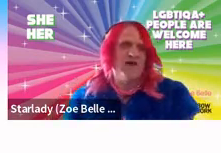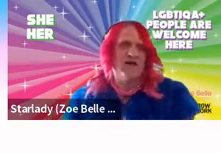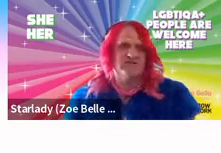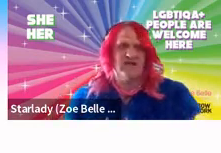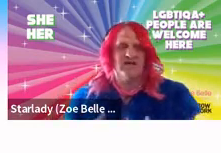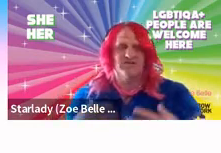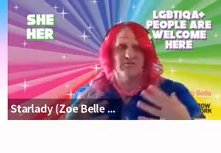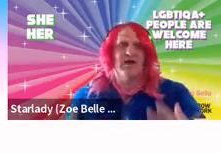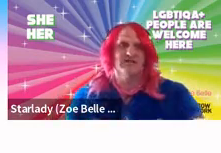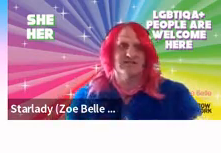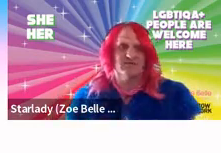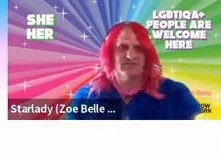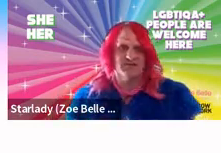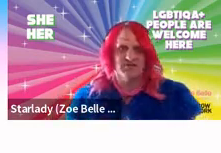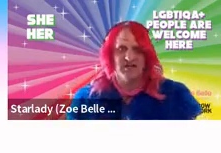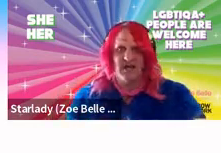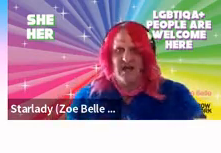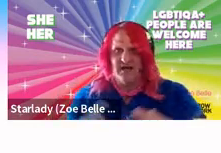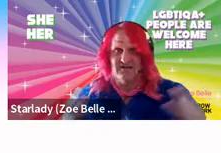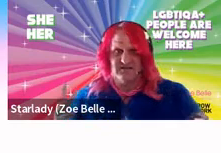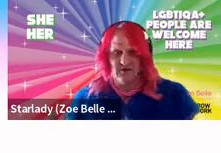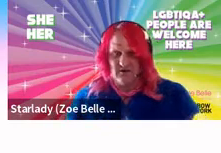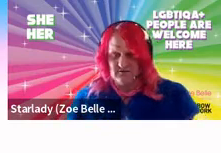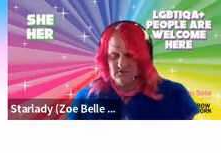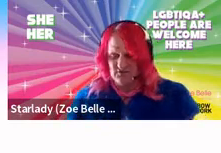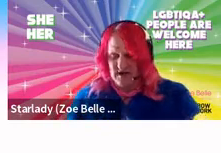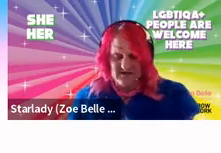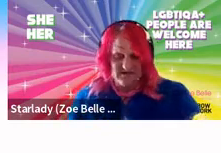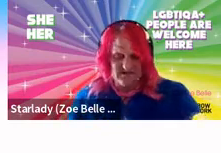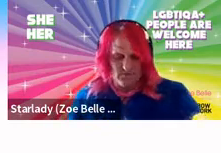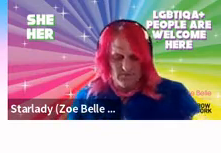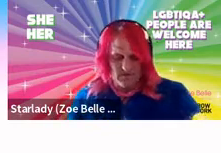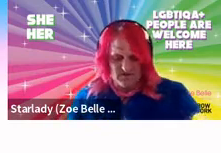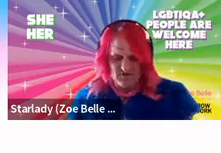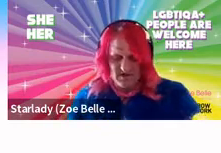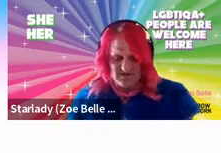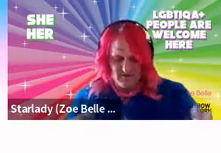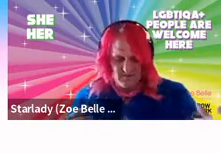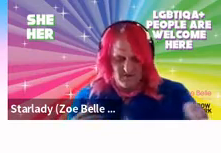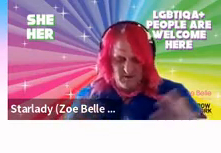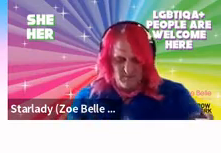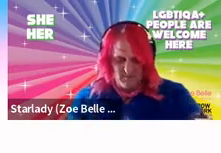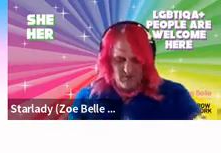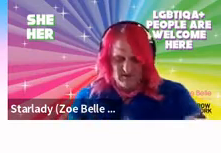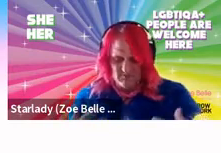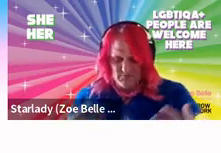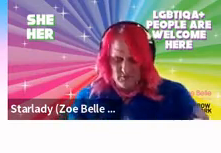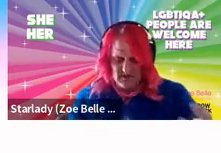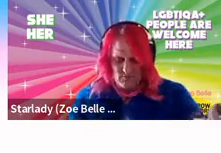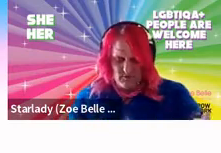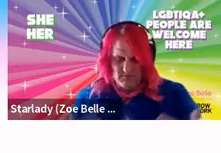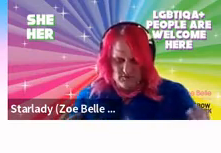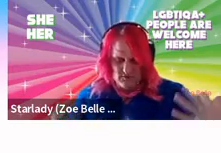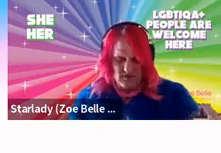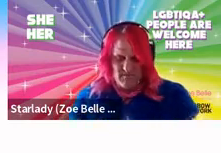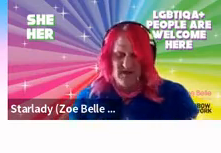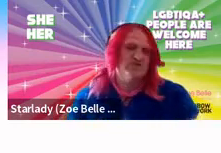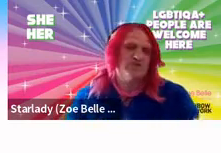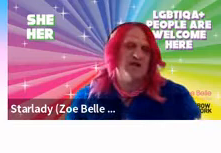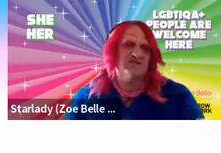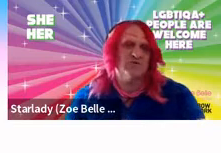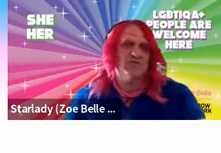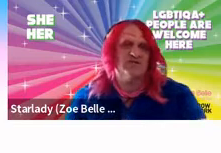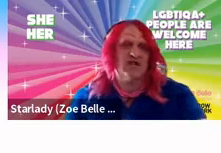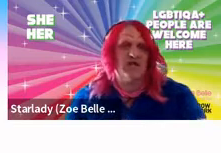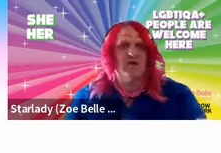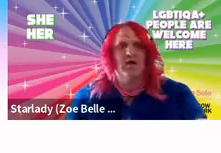the impact that transmisogyny has on trans women and trans feminine people. And to broadly, when I'm talking